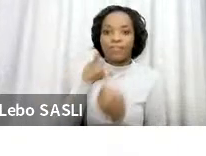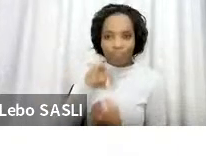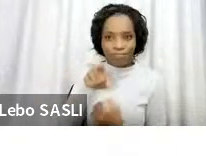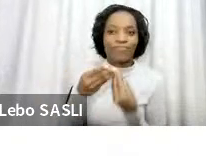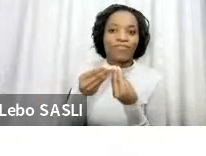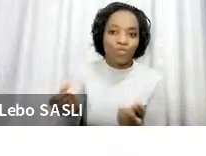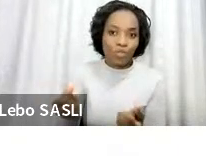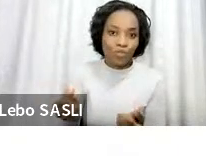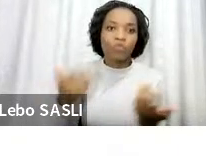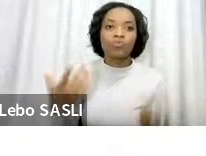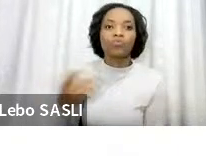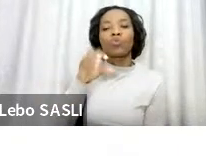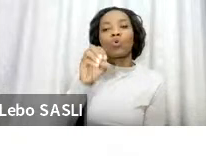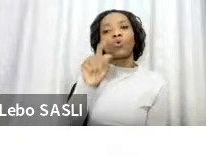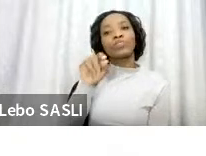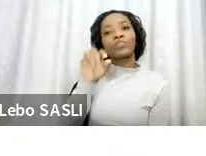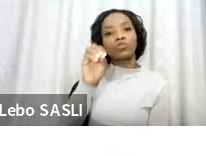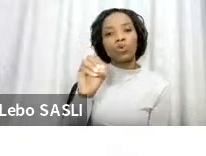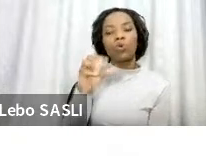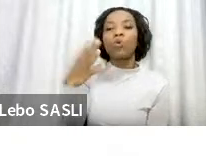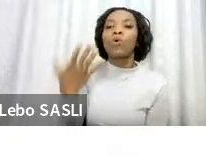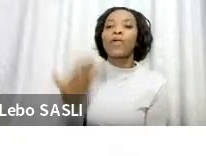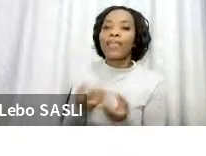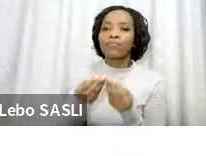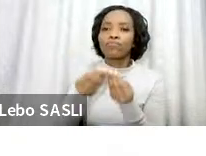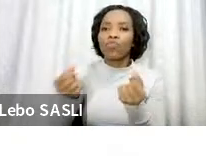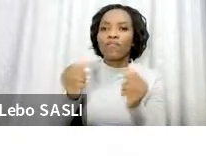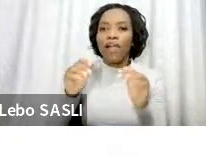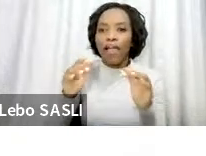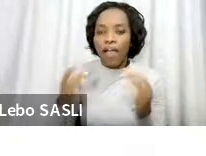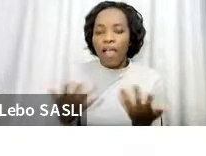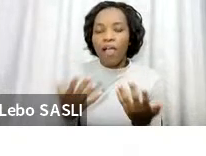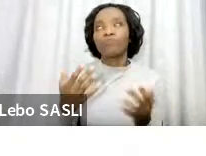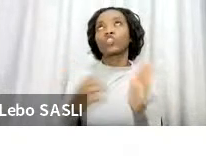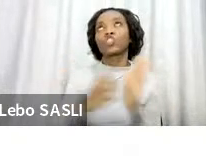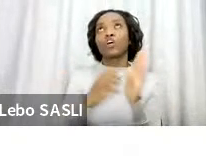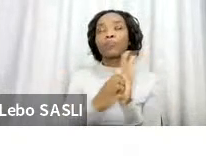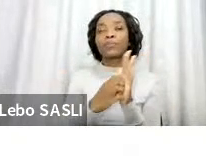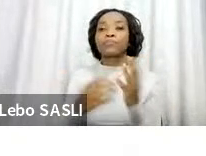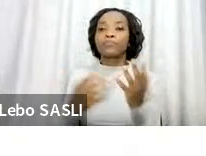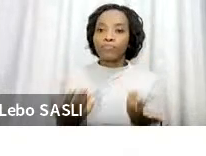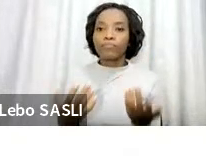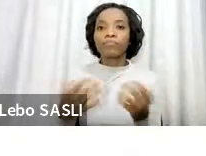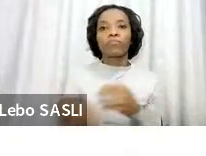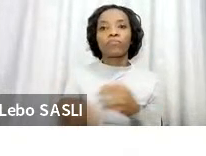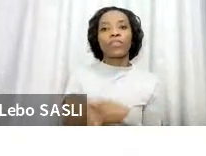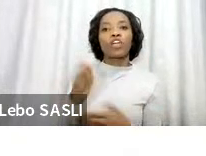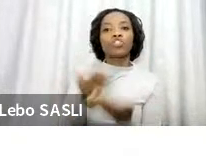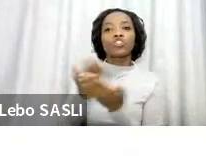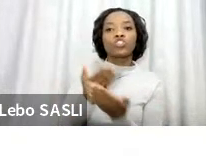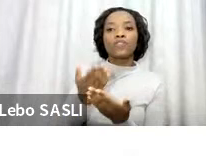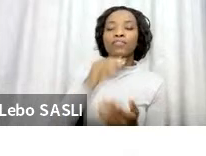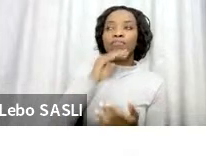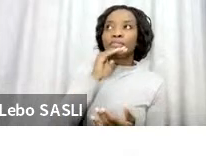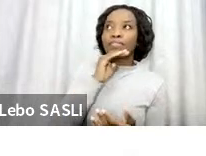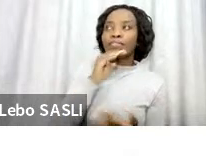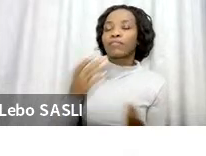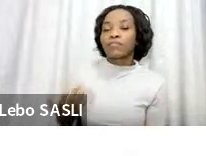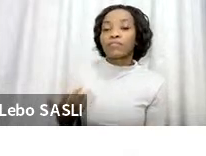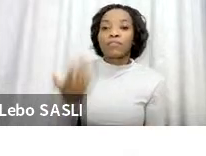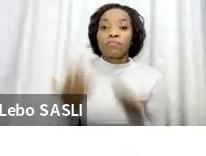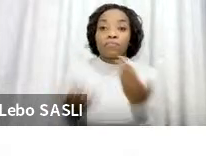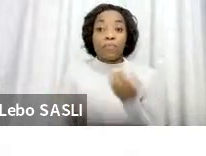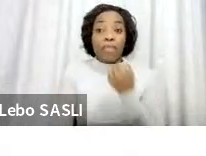tax ombudsman can deal with. When we refer to a service, we are referring to a situation where at the